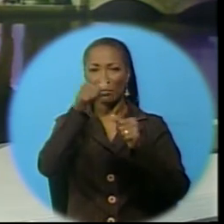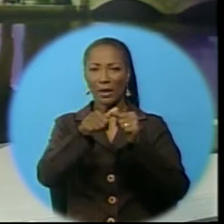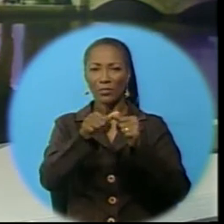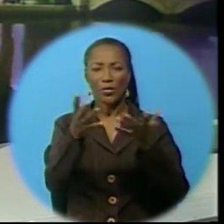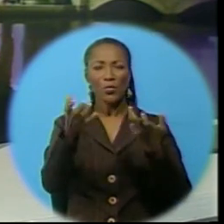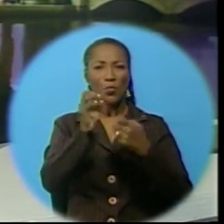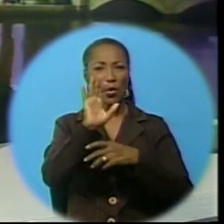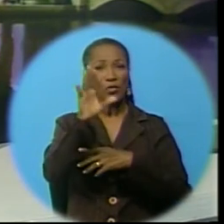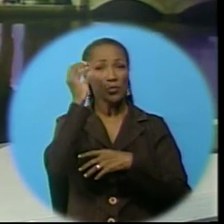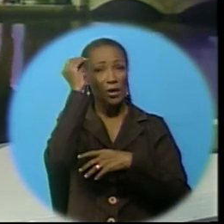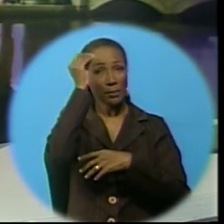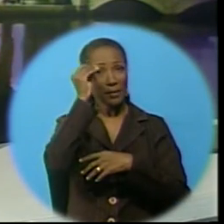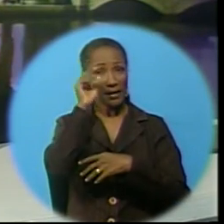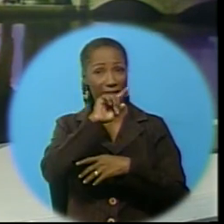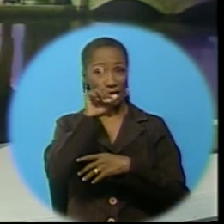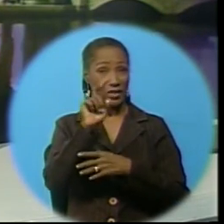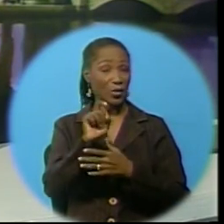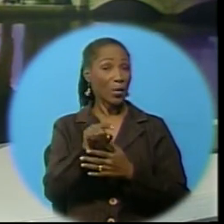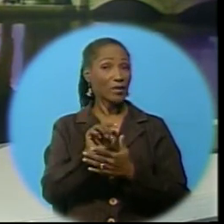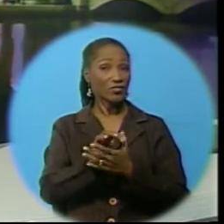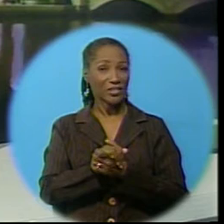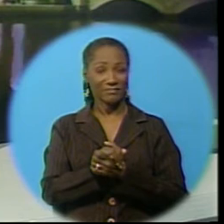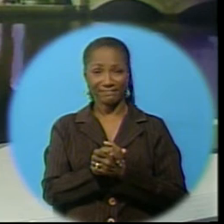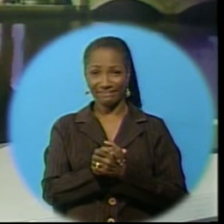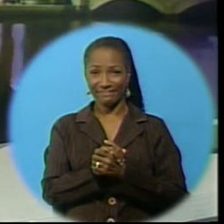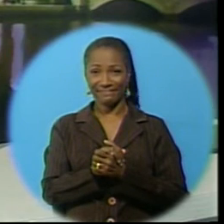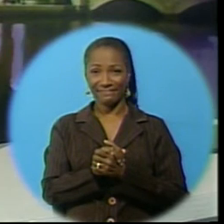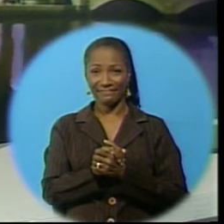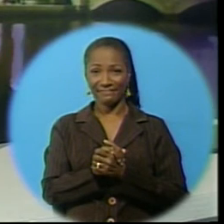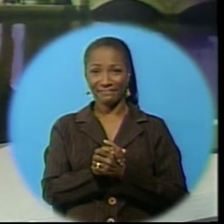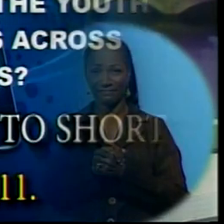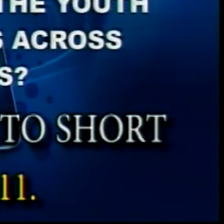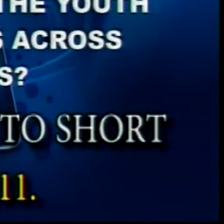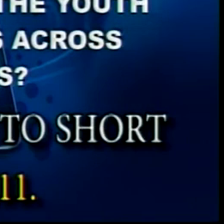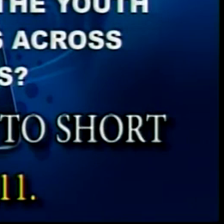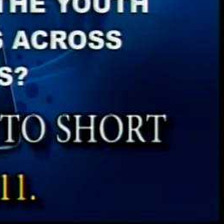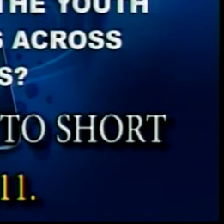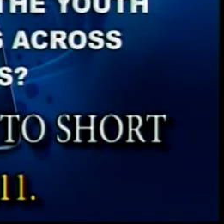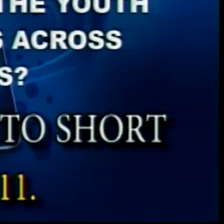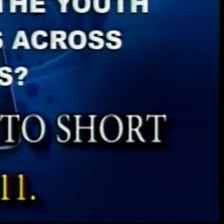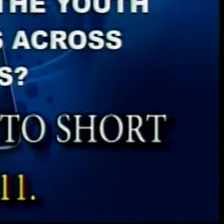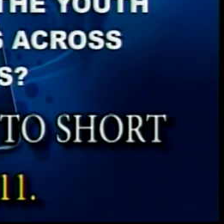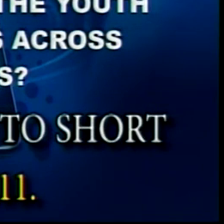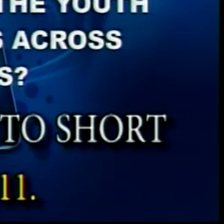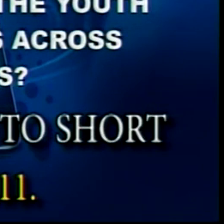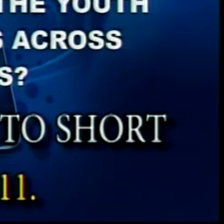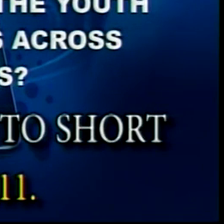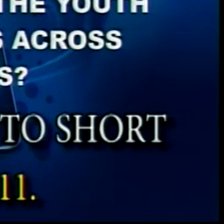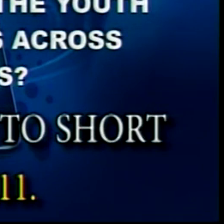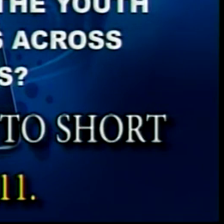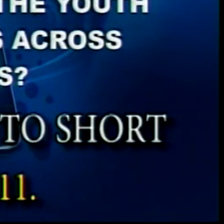a reminder that we want to hear from you on this question. Should there be a voluntary